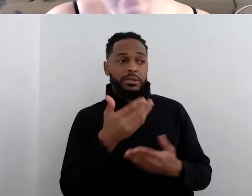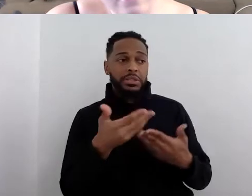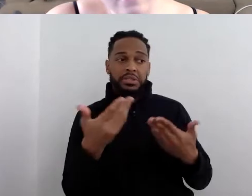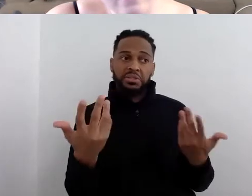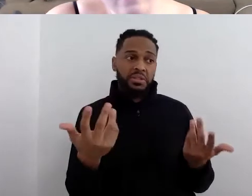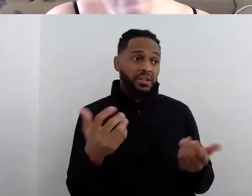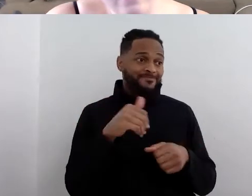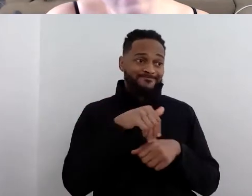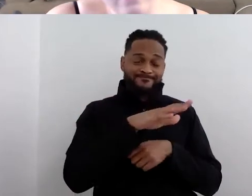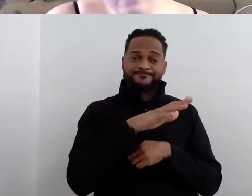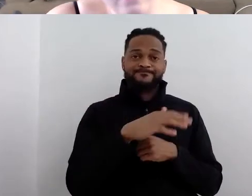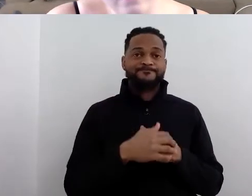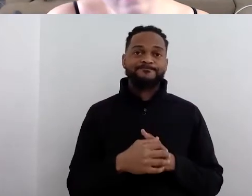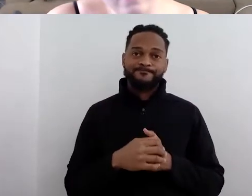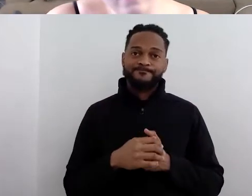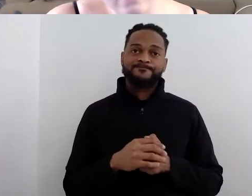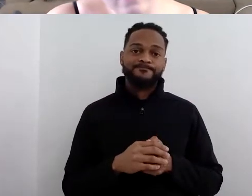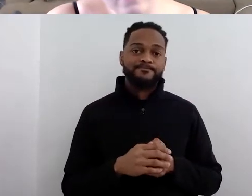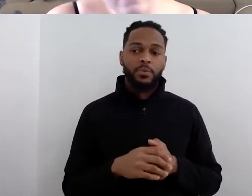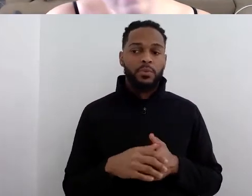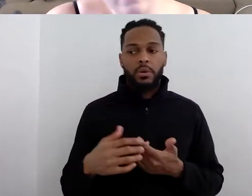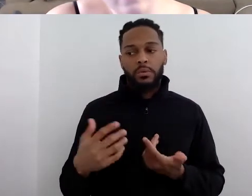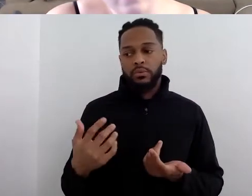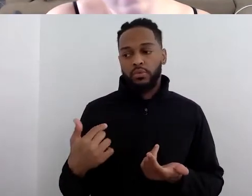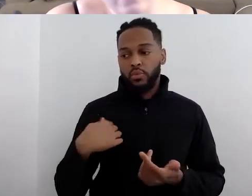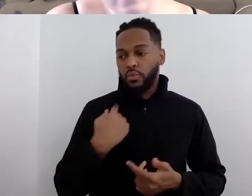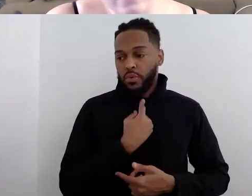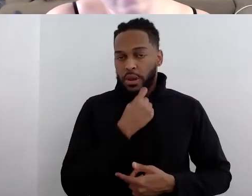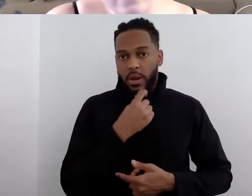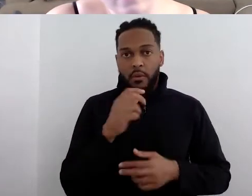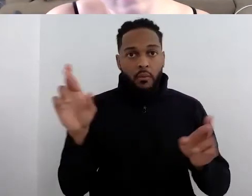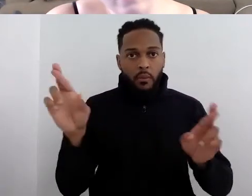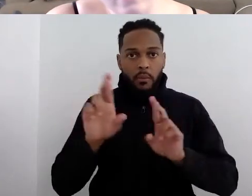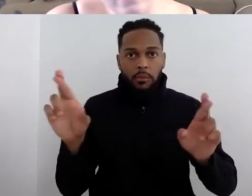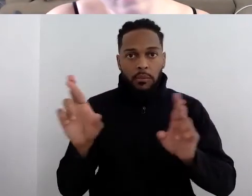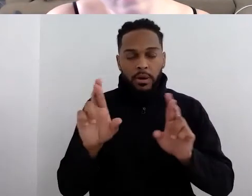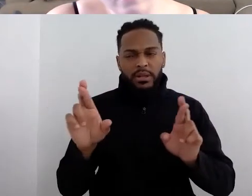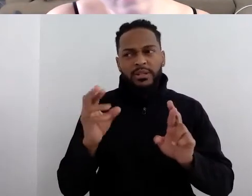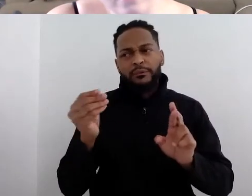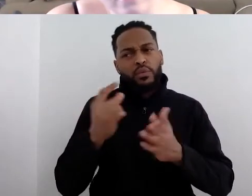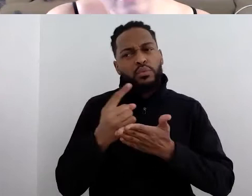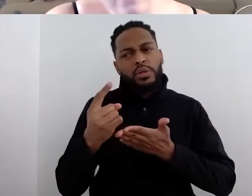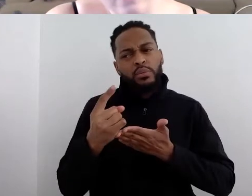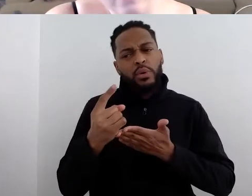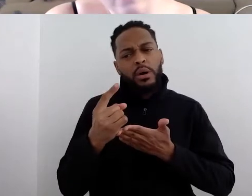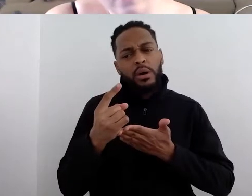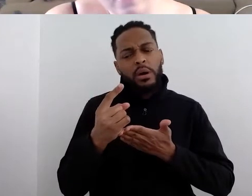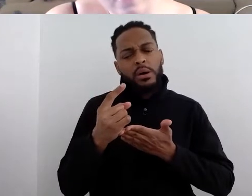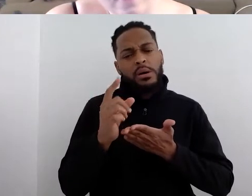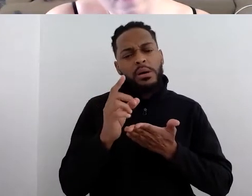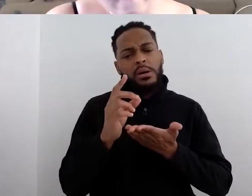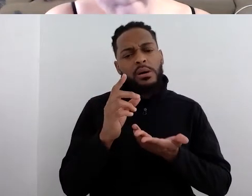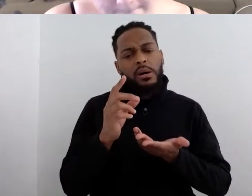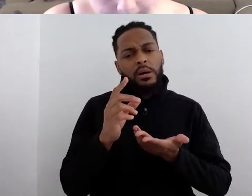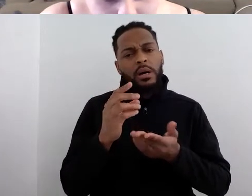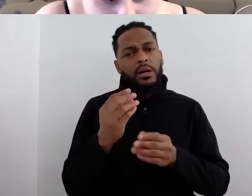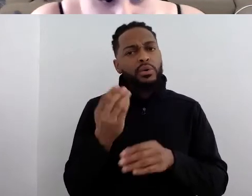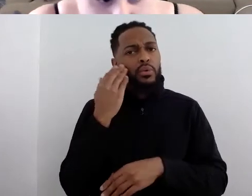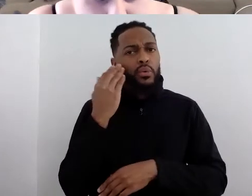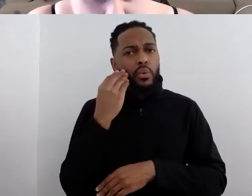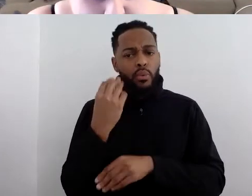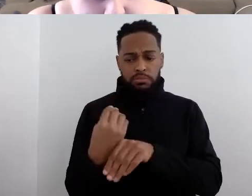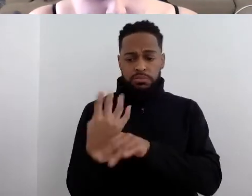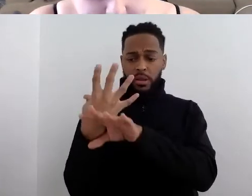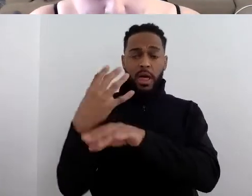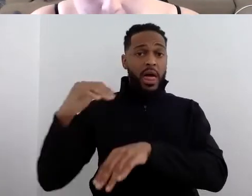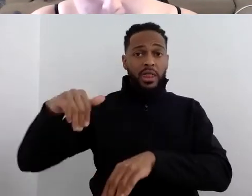weren't quite ready, there were a few weeks there when New York went on pause, like maybe a couple of weeks where the video system wasn't even set up, it wasn't even